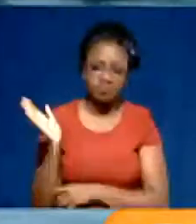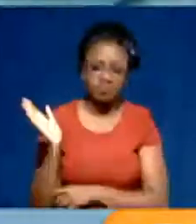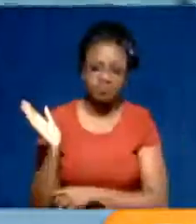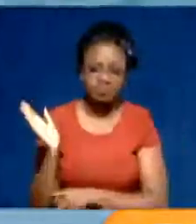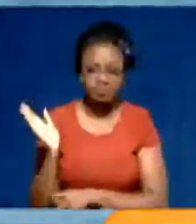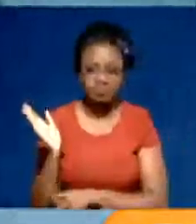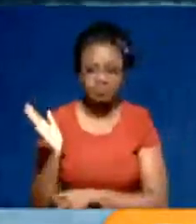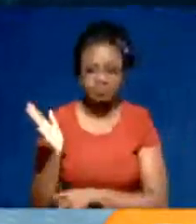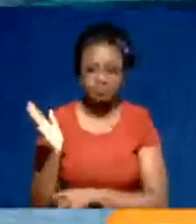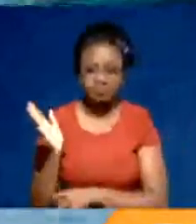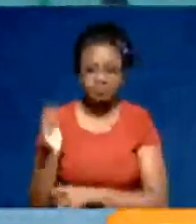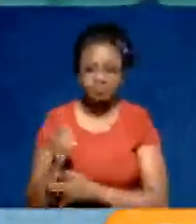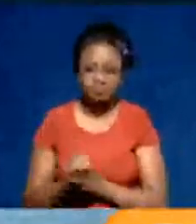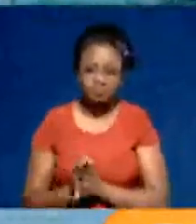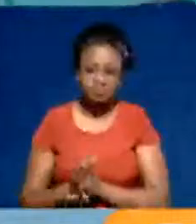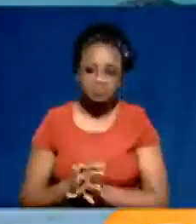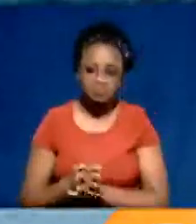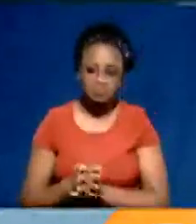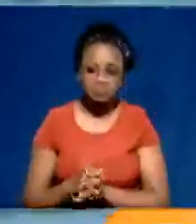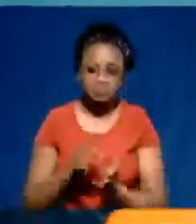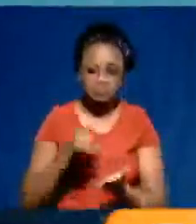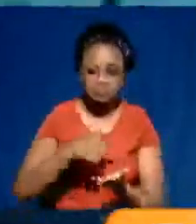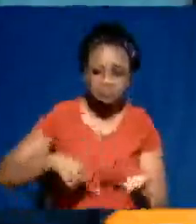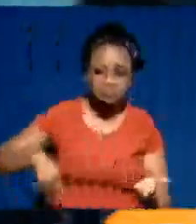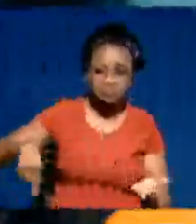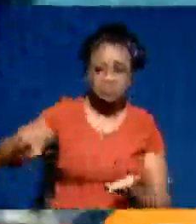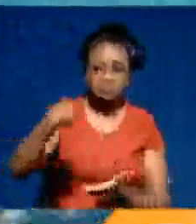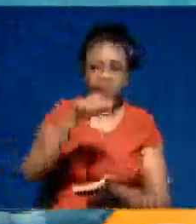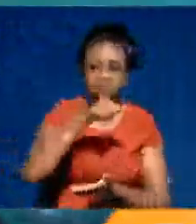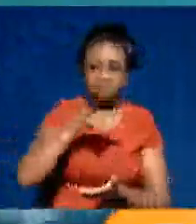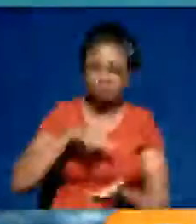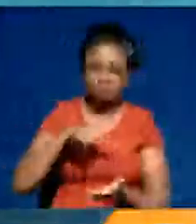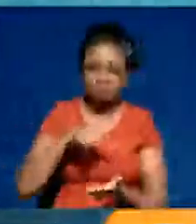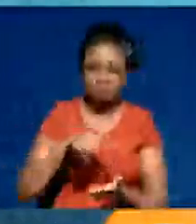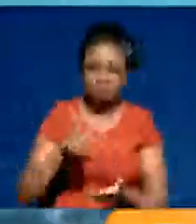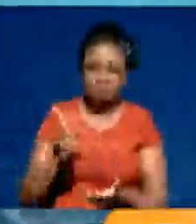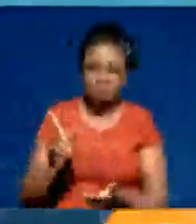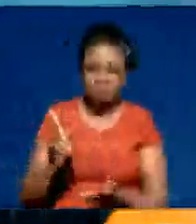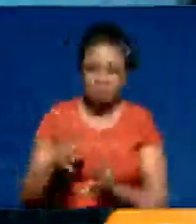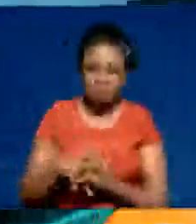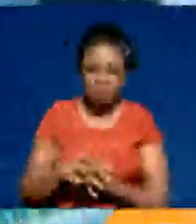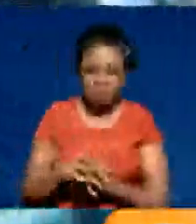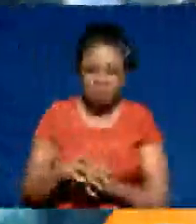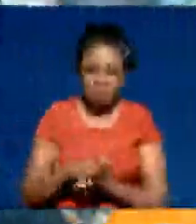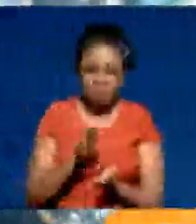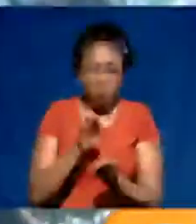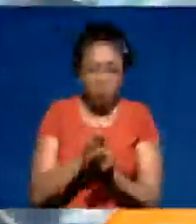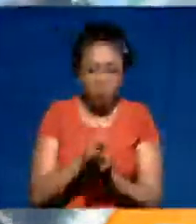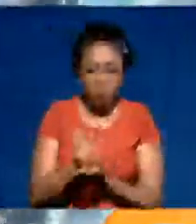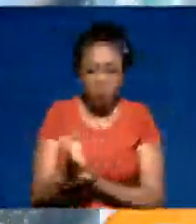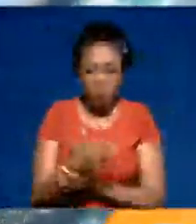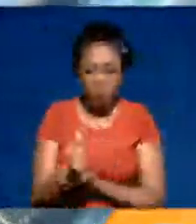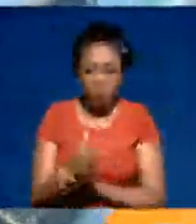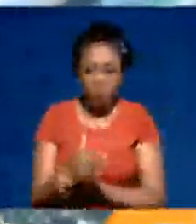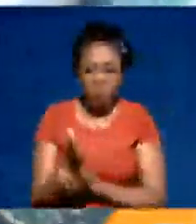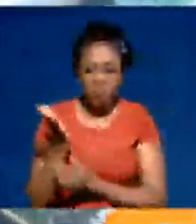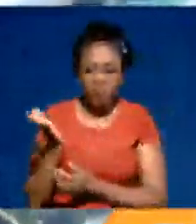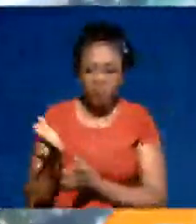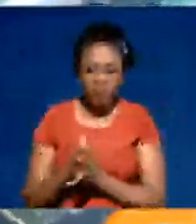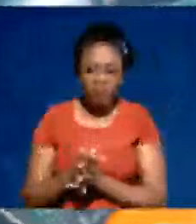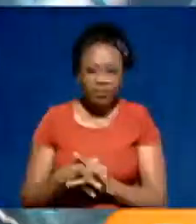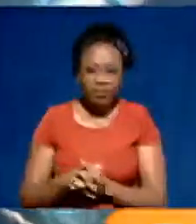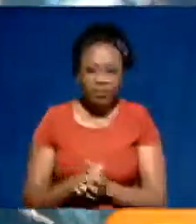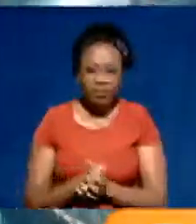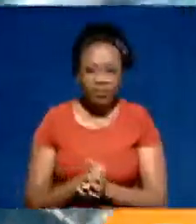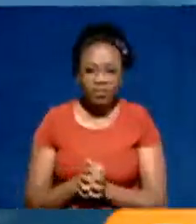has installed the circular high-density polyethylene cages to rear tilapia at their farm. The cage